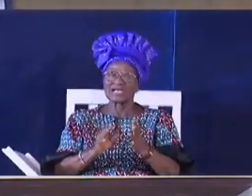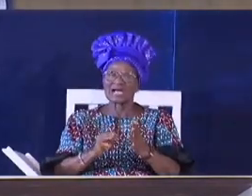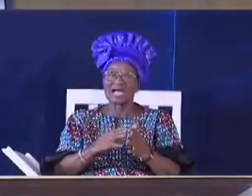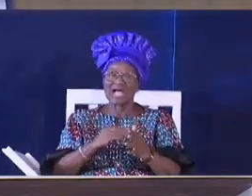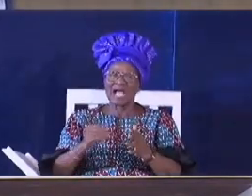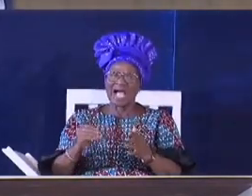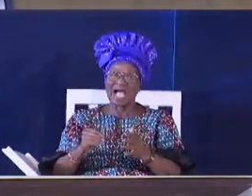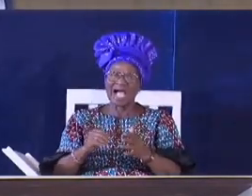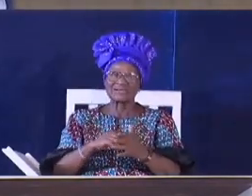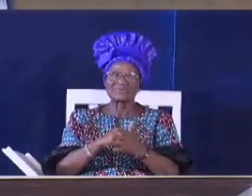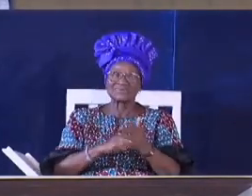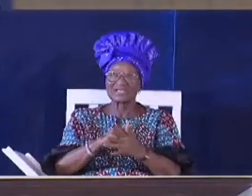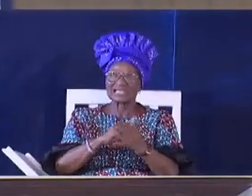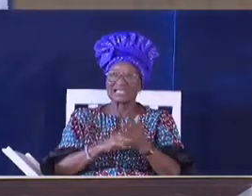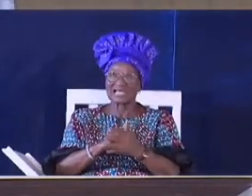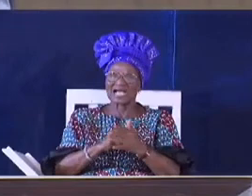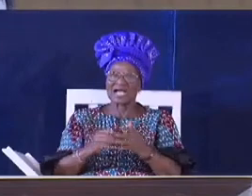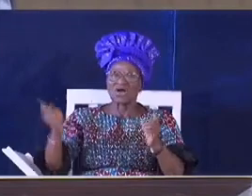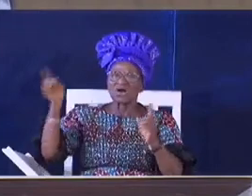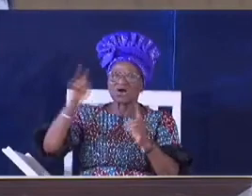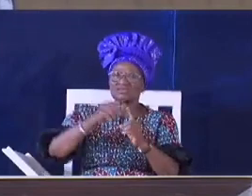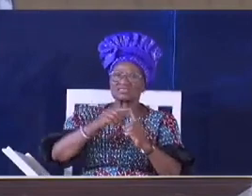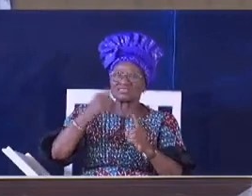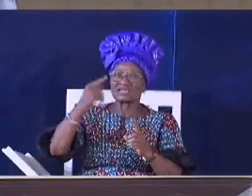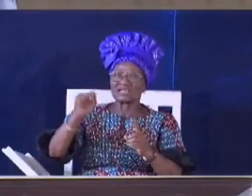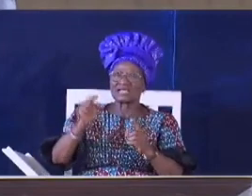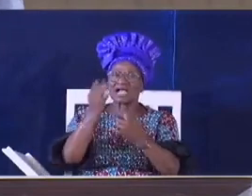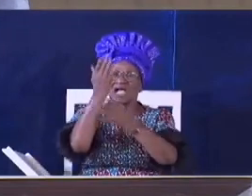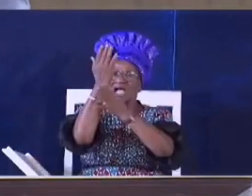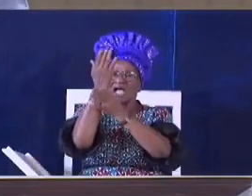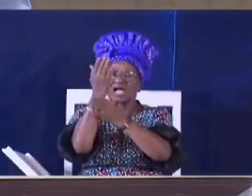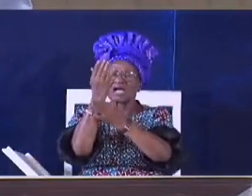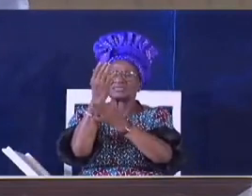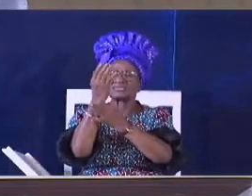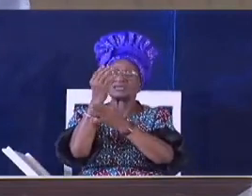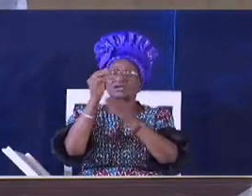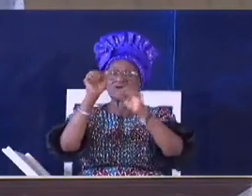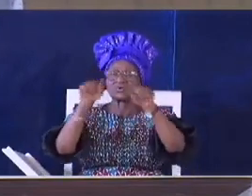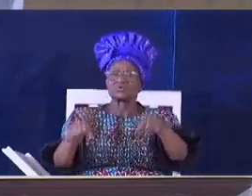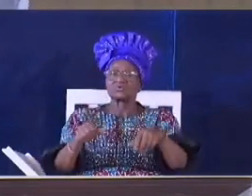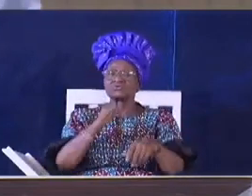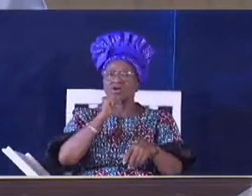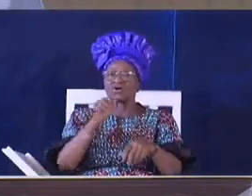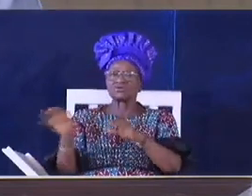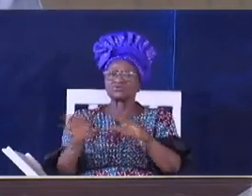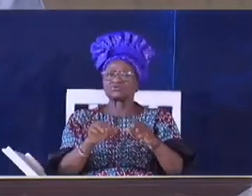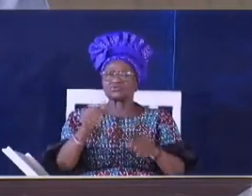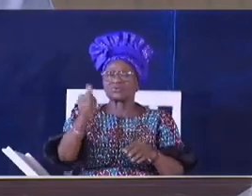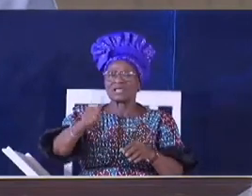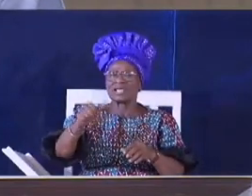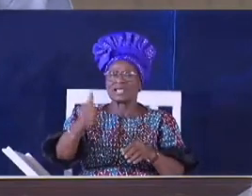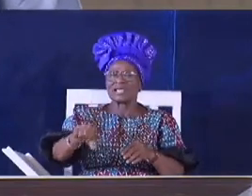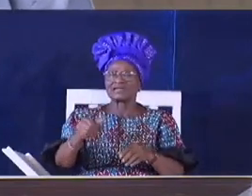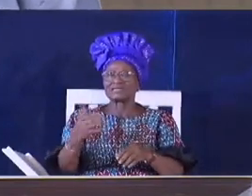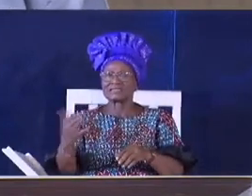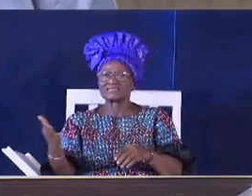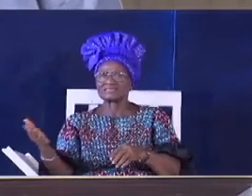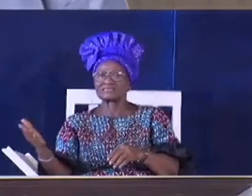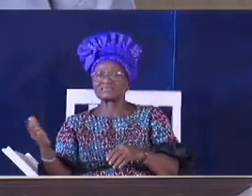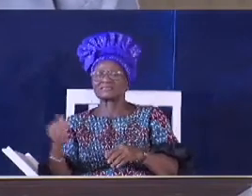and thinner until the hand can no longer do anything. They call it withered.